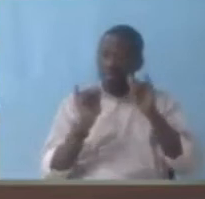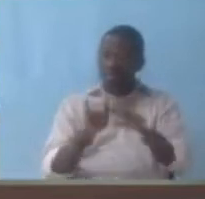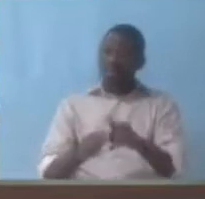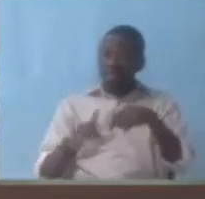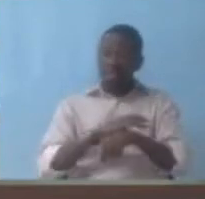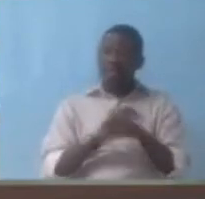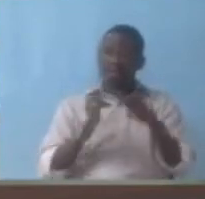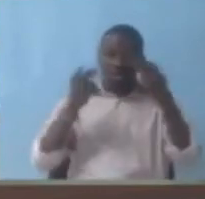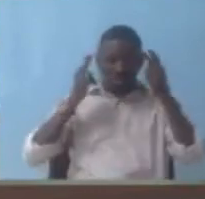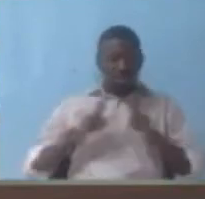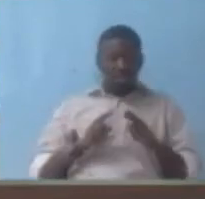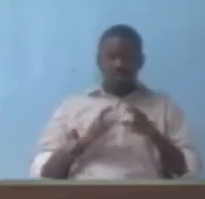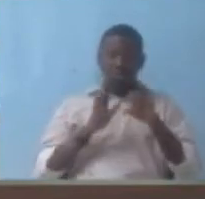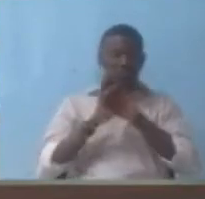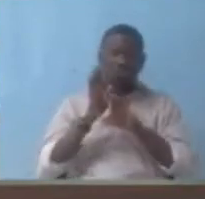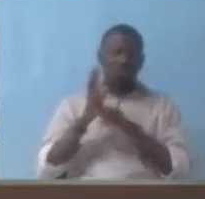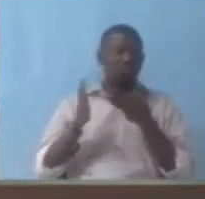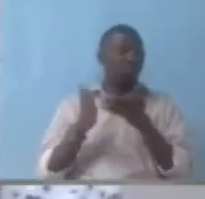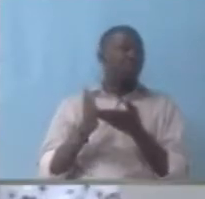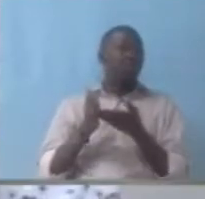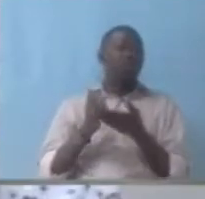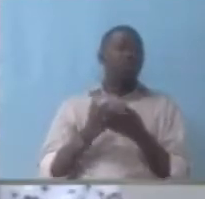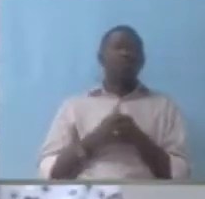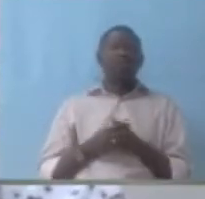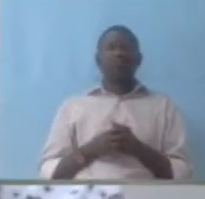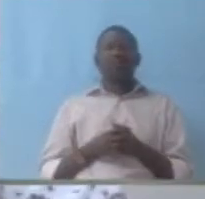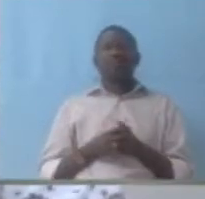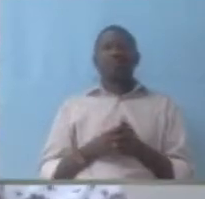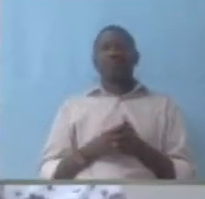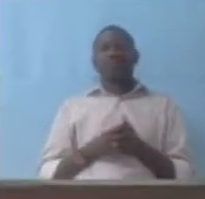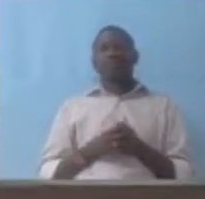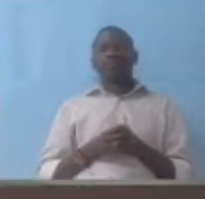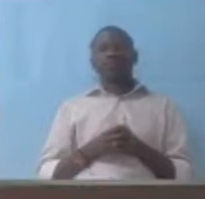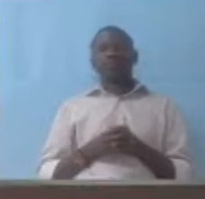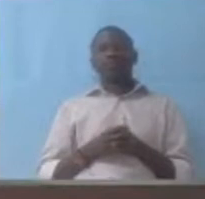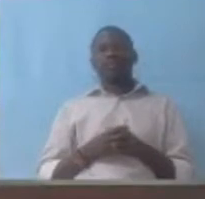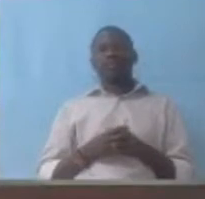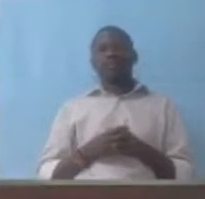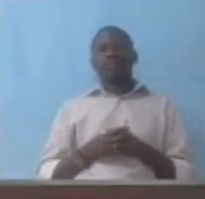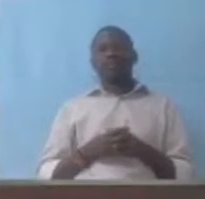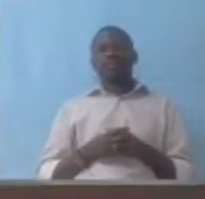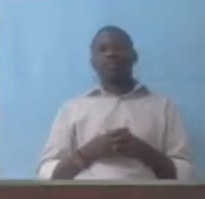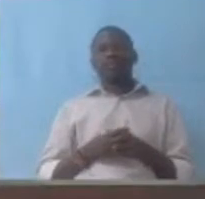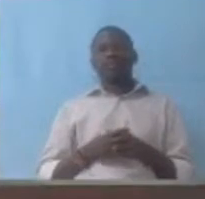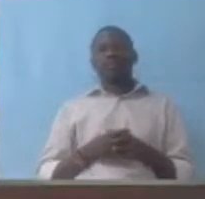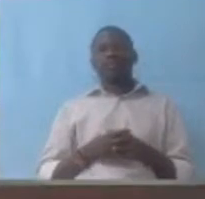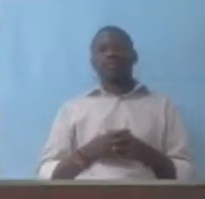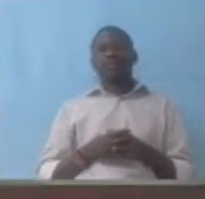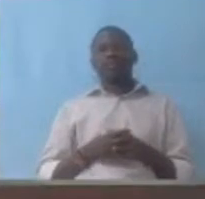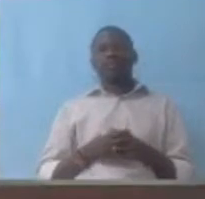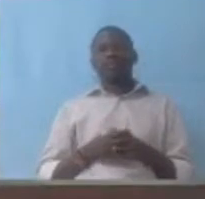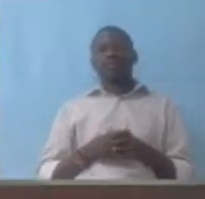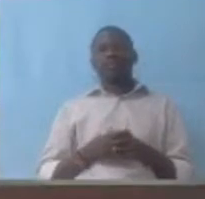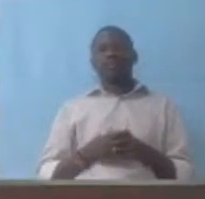lusarto lumbeniye itelikanta ke tankandi tilindiroma, wale tutala constitution